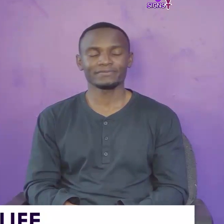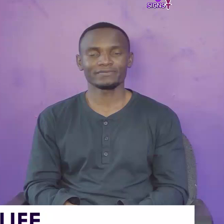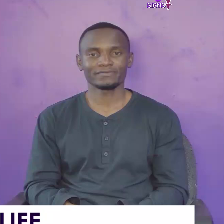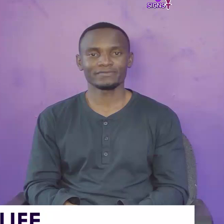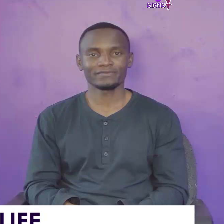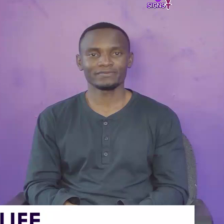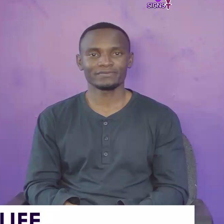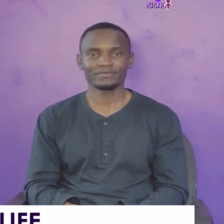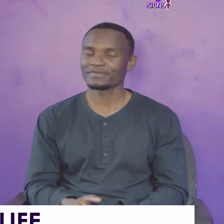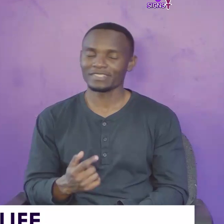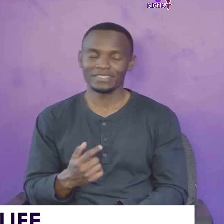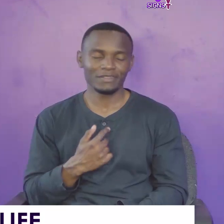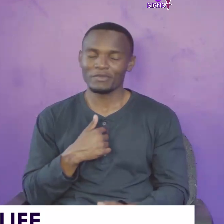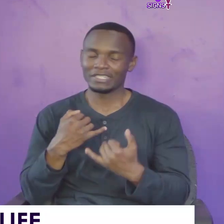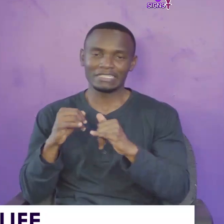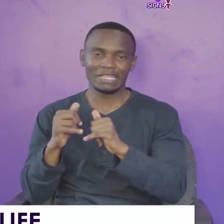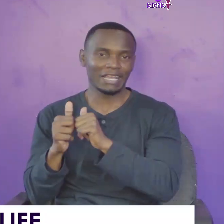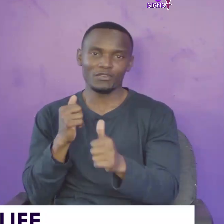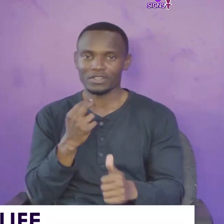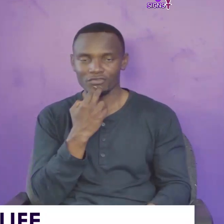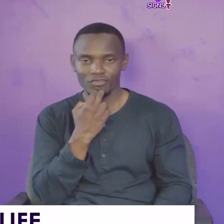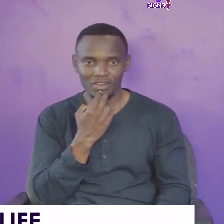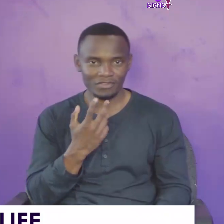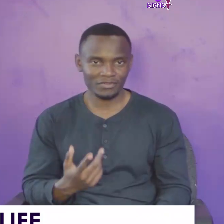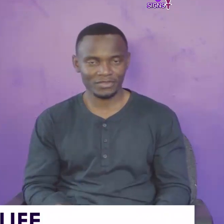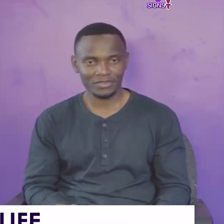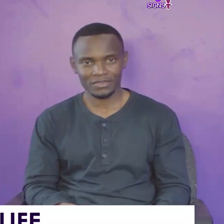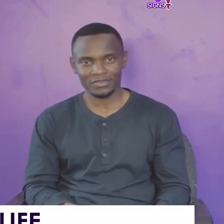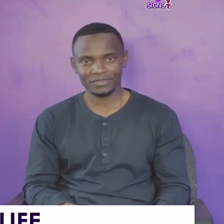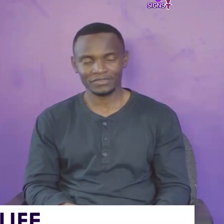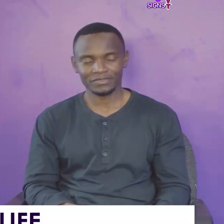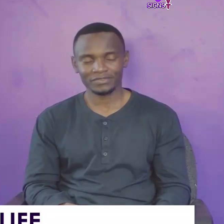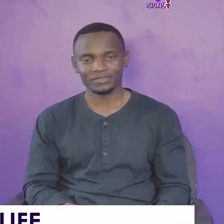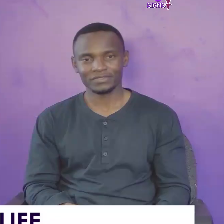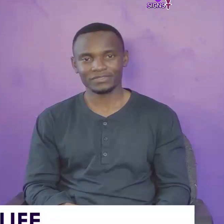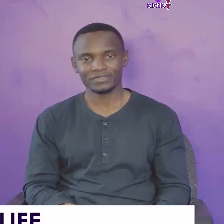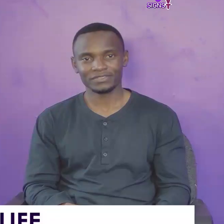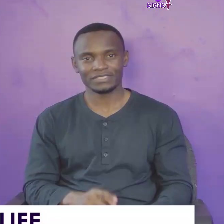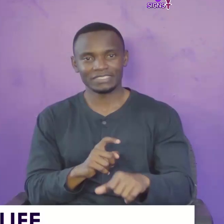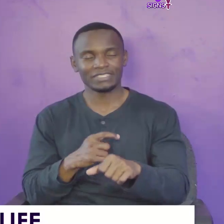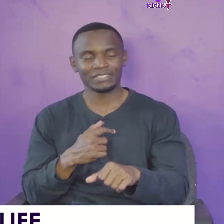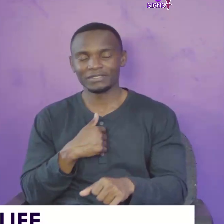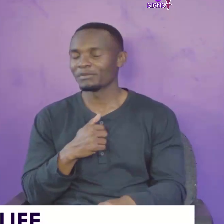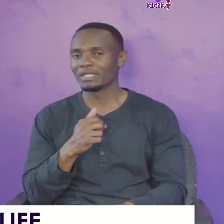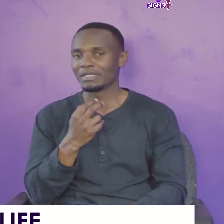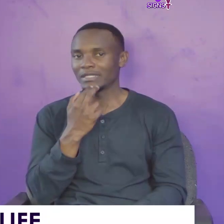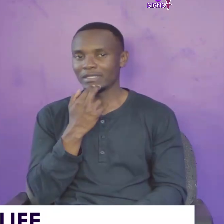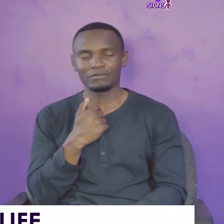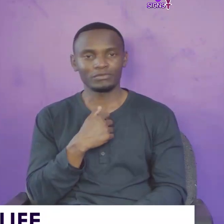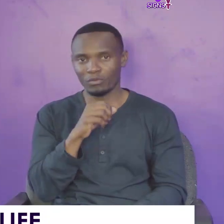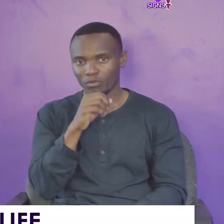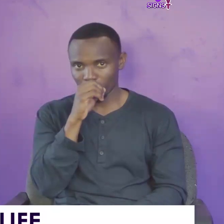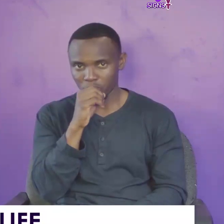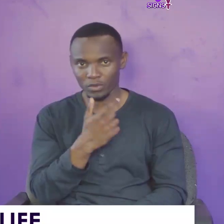I'm not supposed to laugh. Too bad. I'm not supposed to laugh. Whenever I laugh, I cough. But